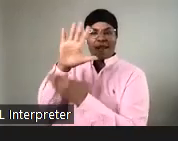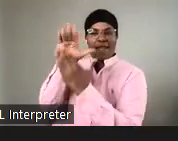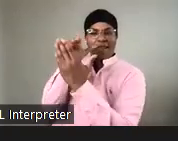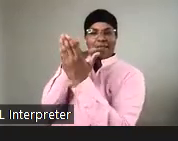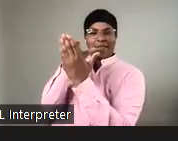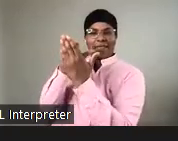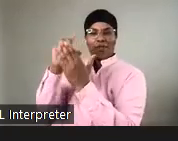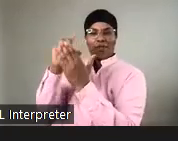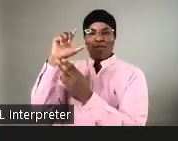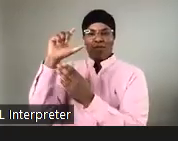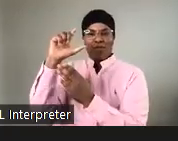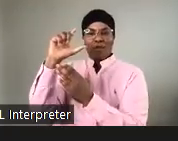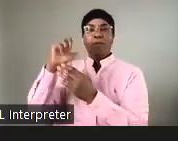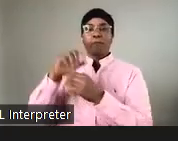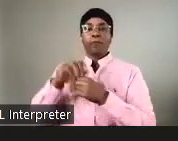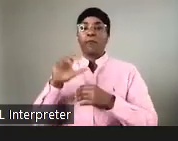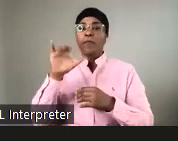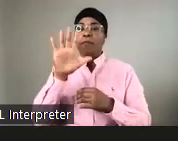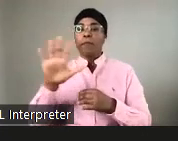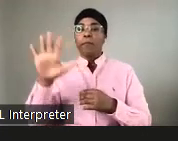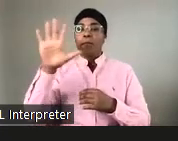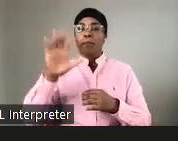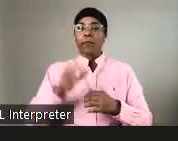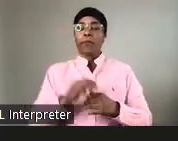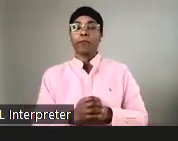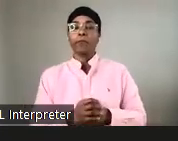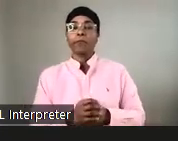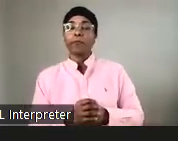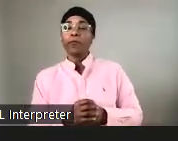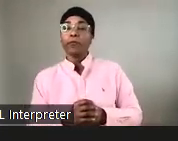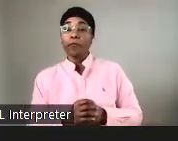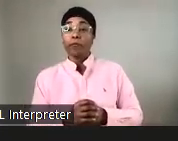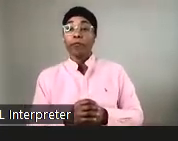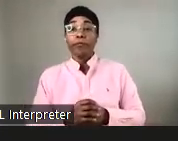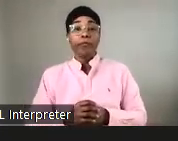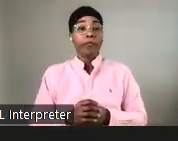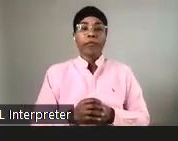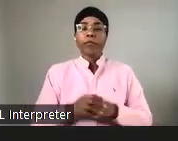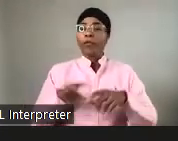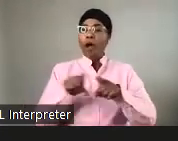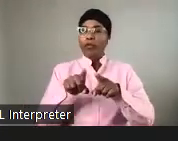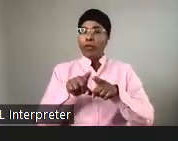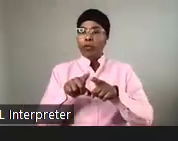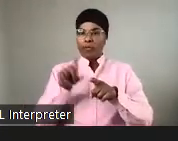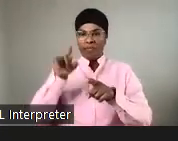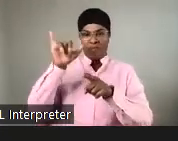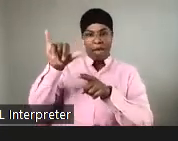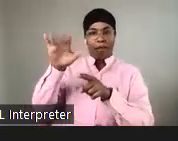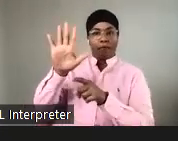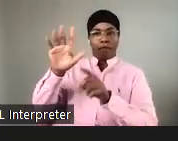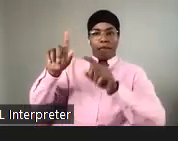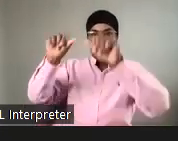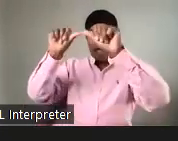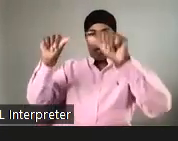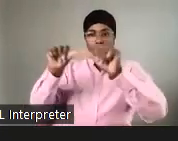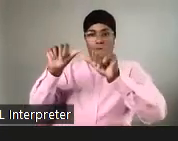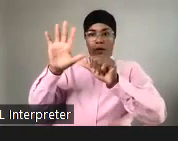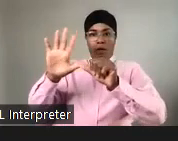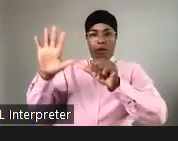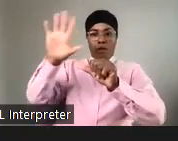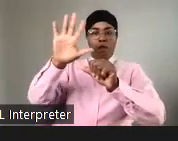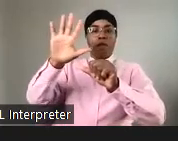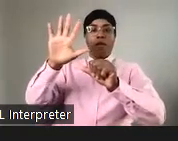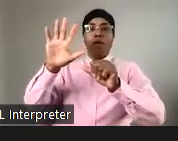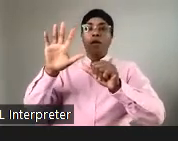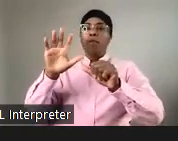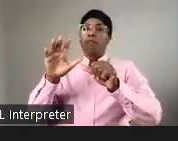community in Bay Mills. And it also aligns, this area aligns with a lot of